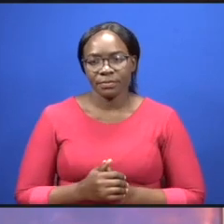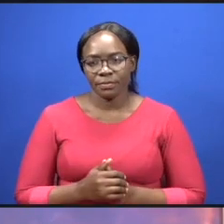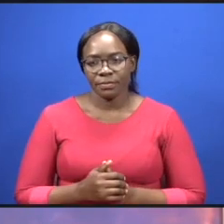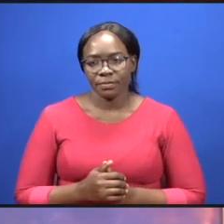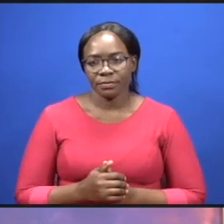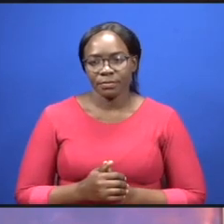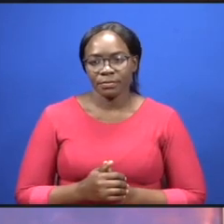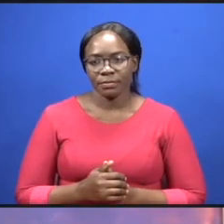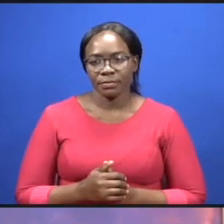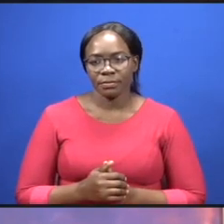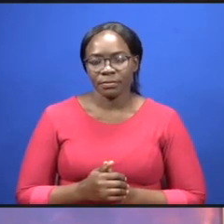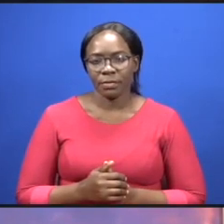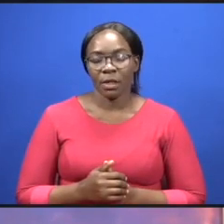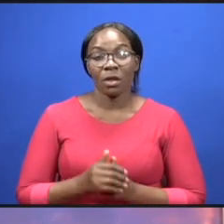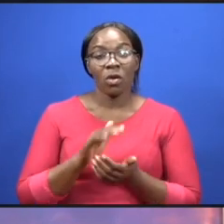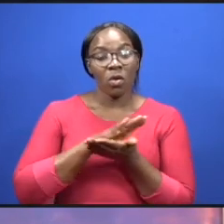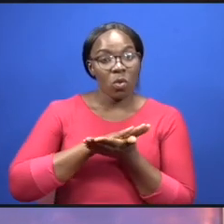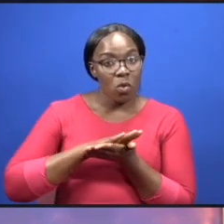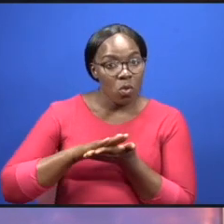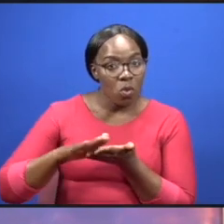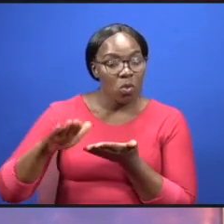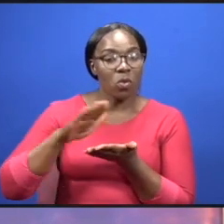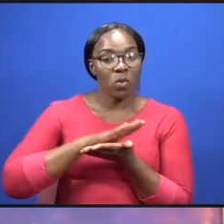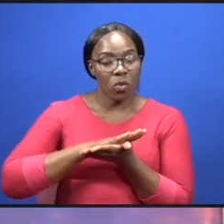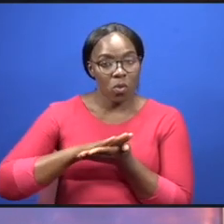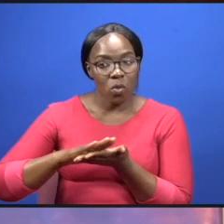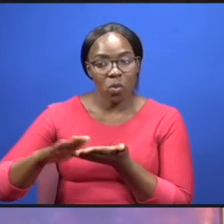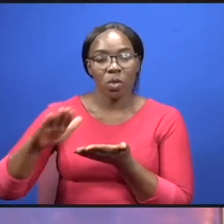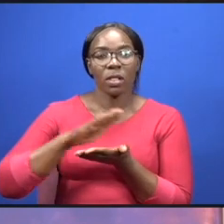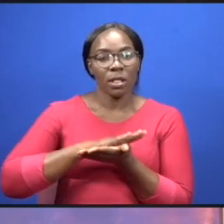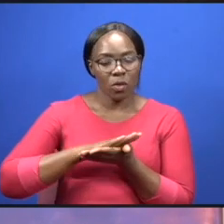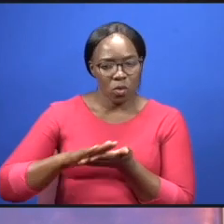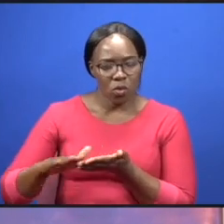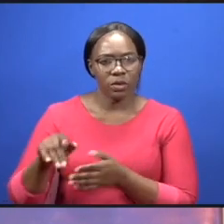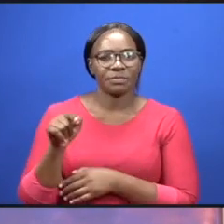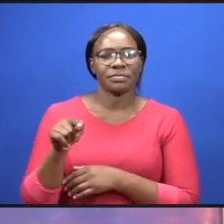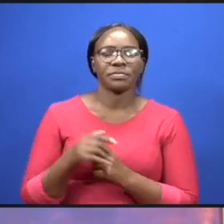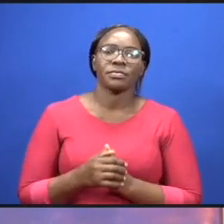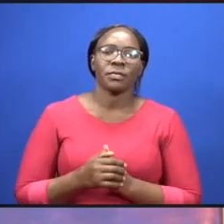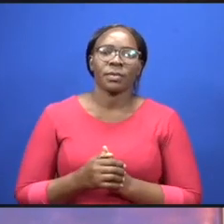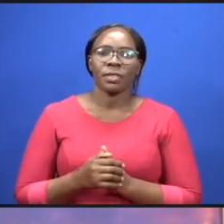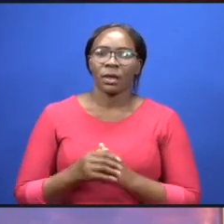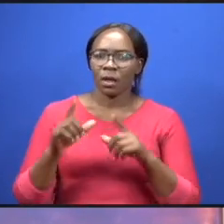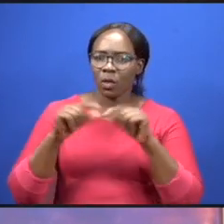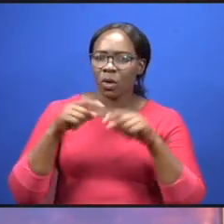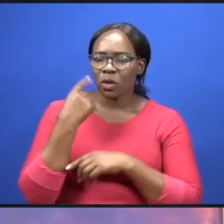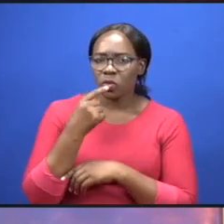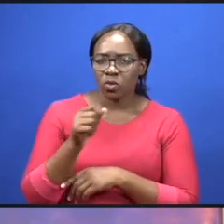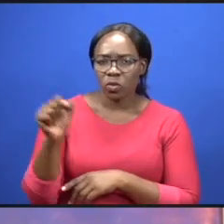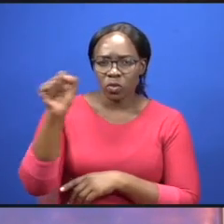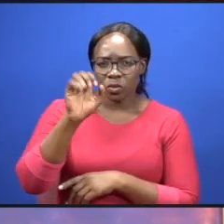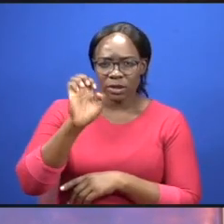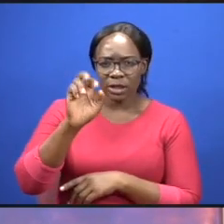and amen. Holy, holy, holy. The words of the